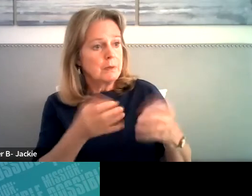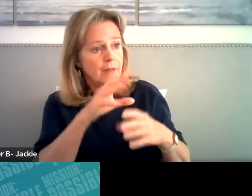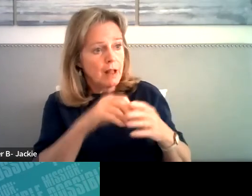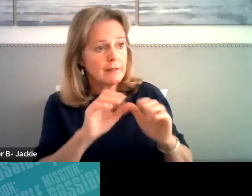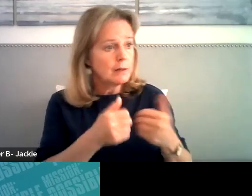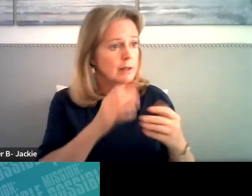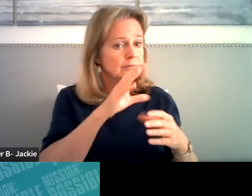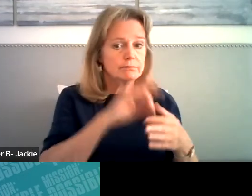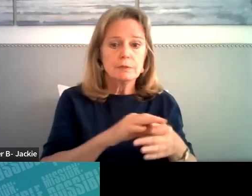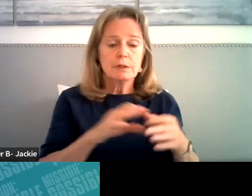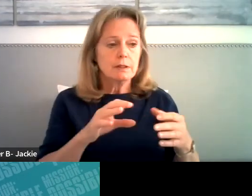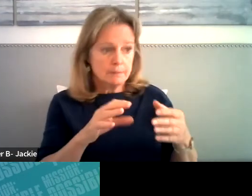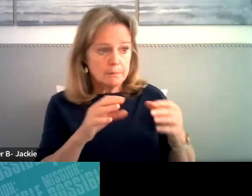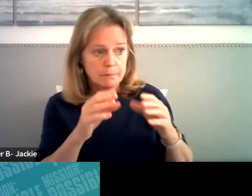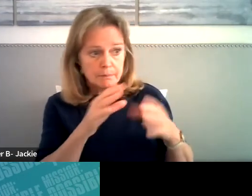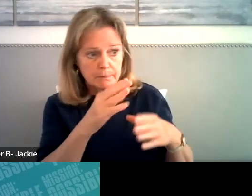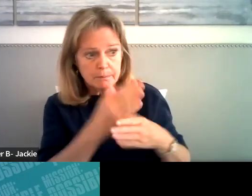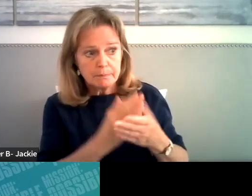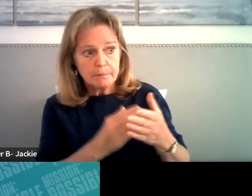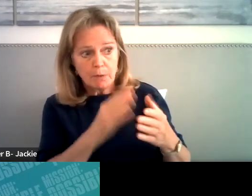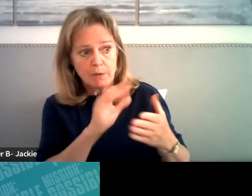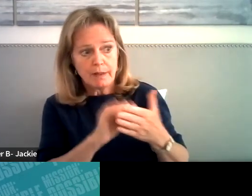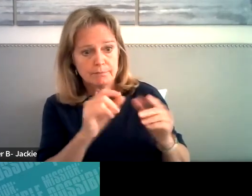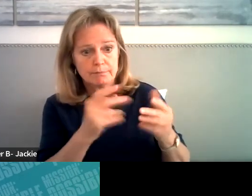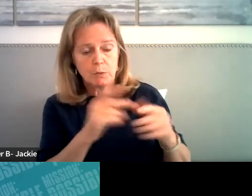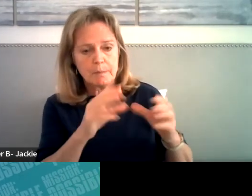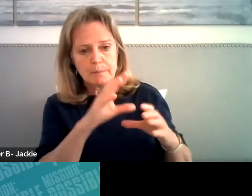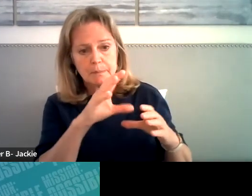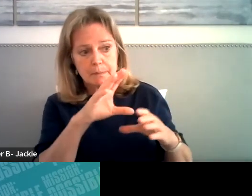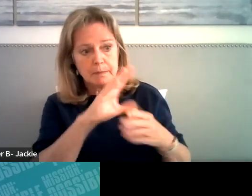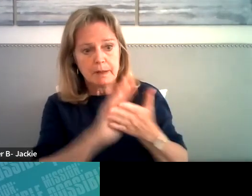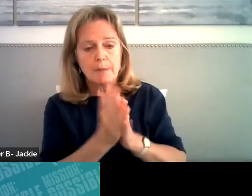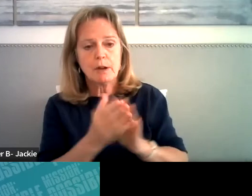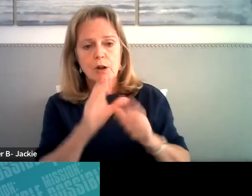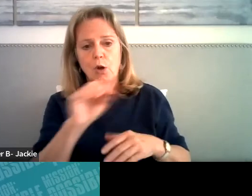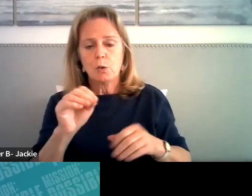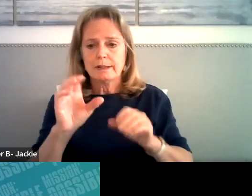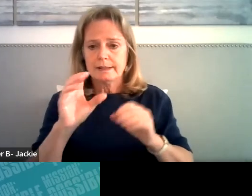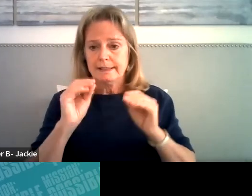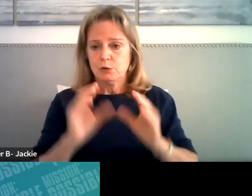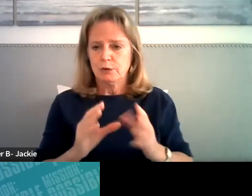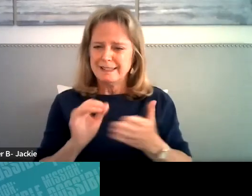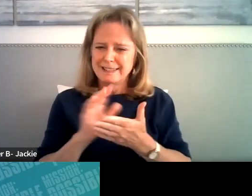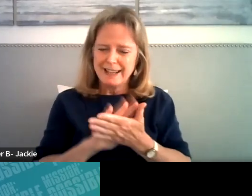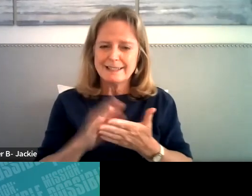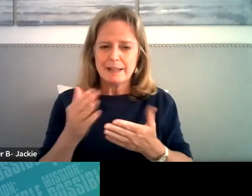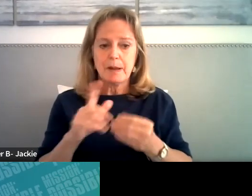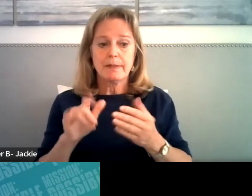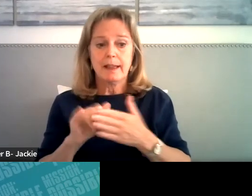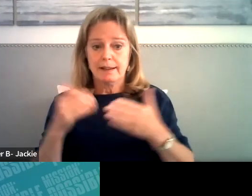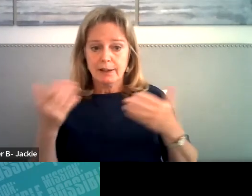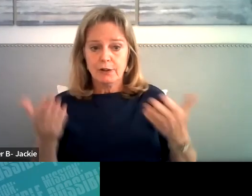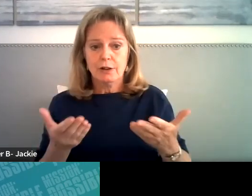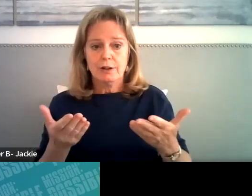a co-teacher? And the nice thing about co-teaching here is you can